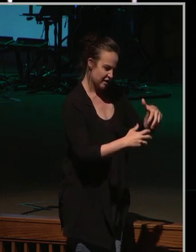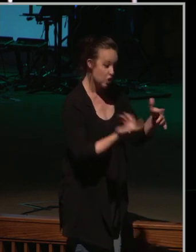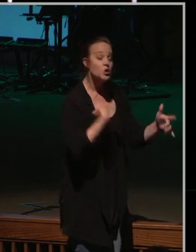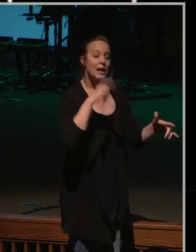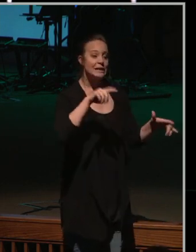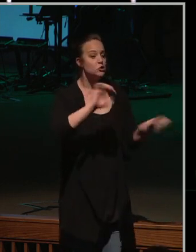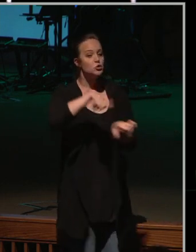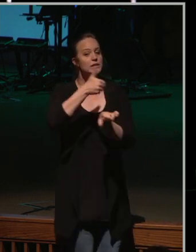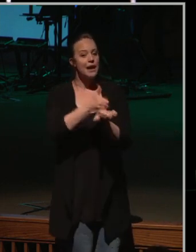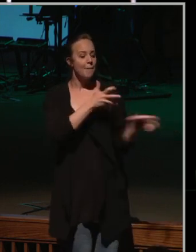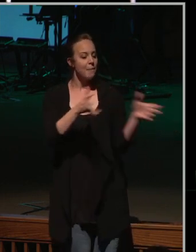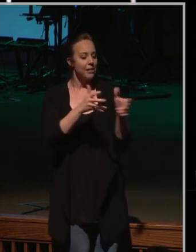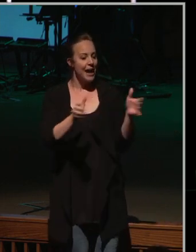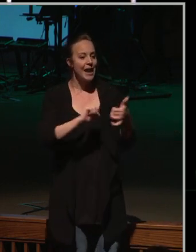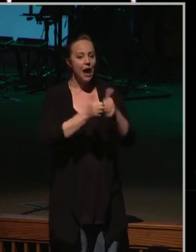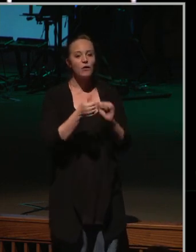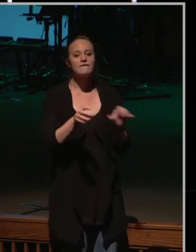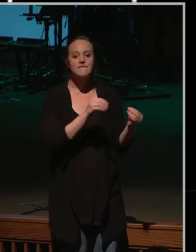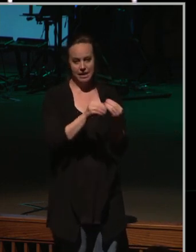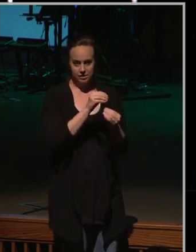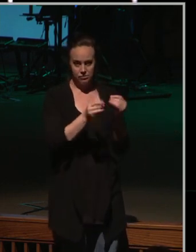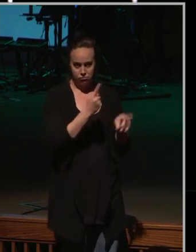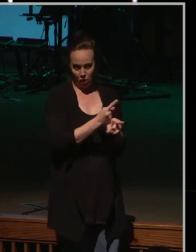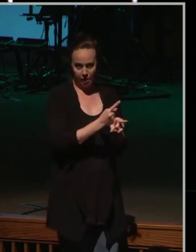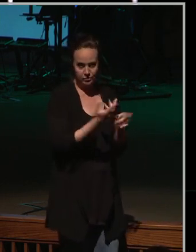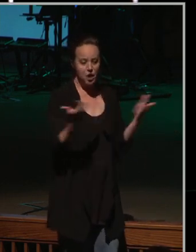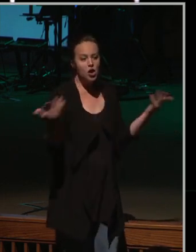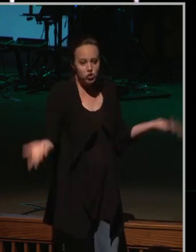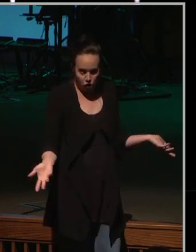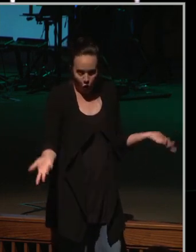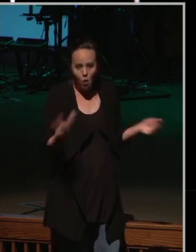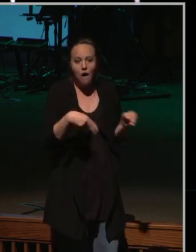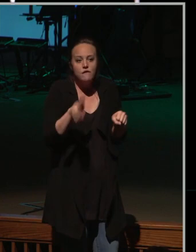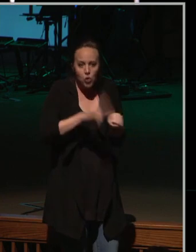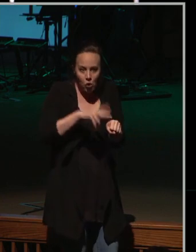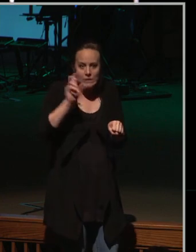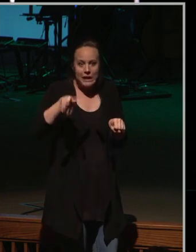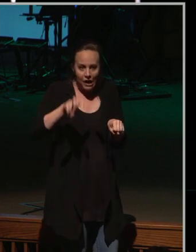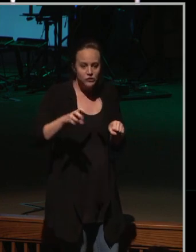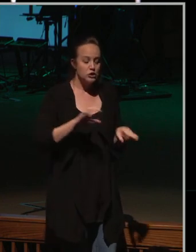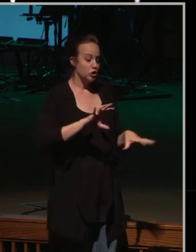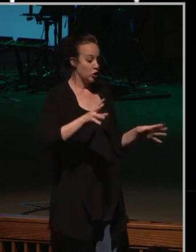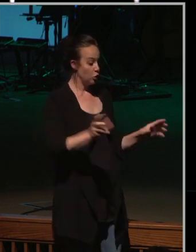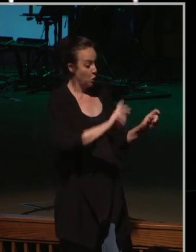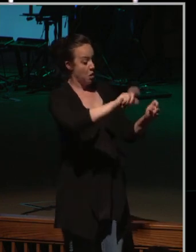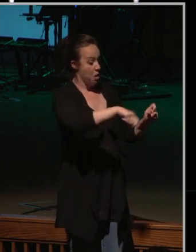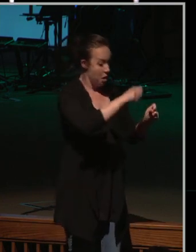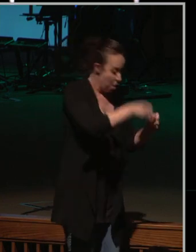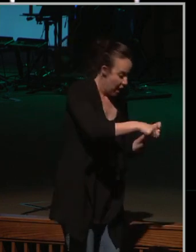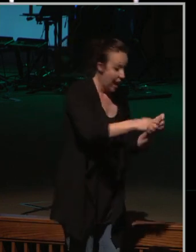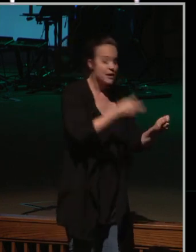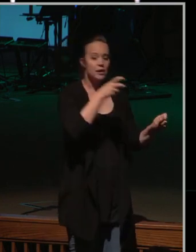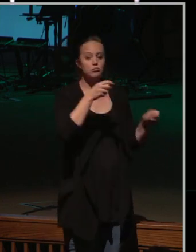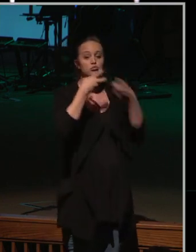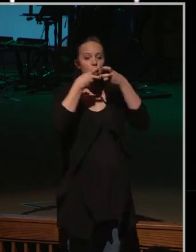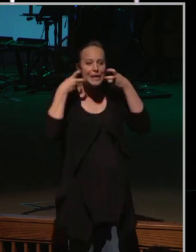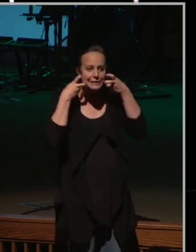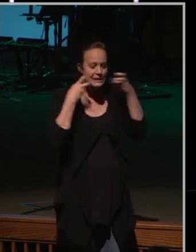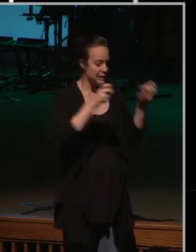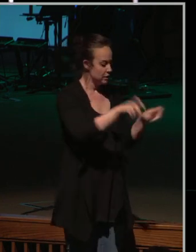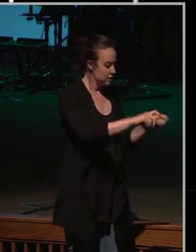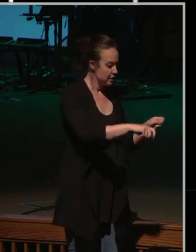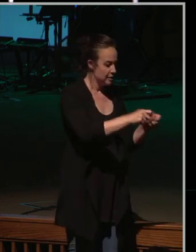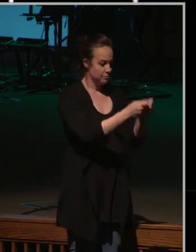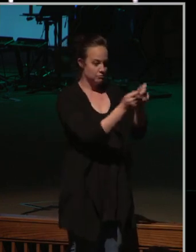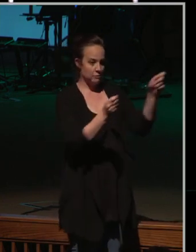it. And then, as you guys are probably aware, there's an awful lot of mechanics that go into it. There's braces and bands and rubber bands and springs and